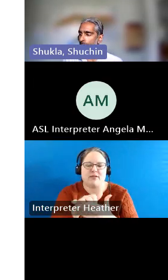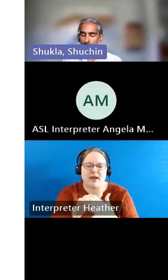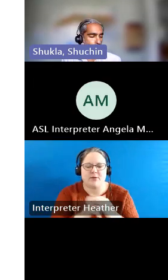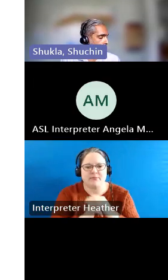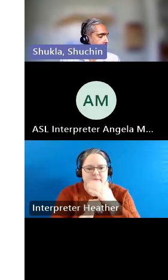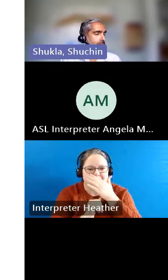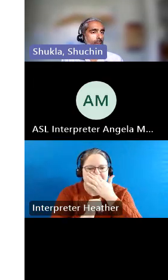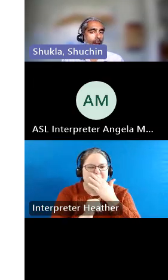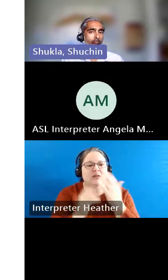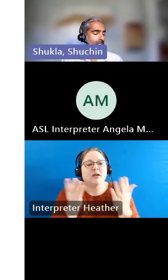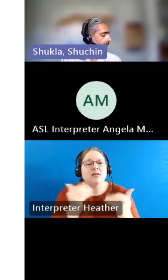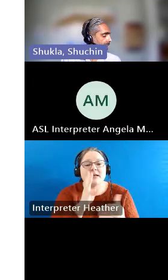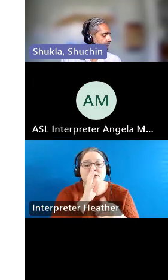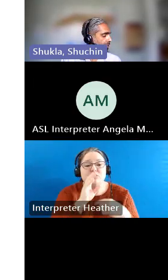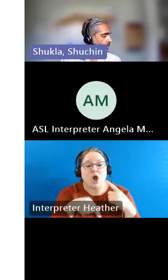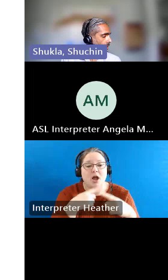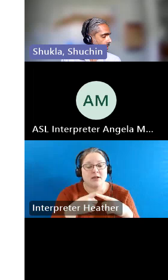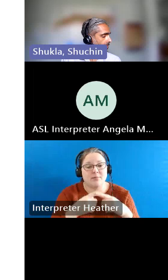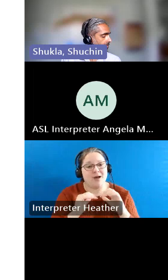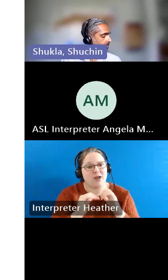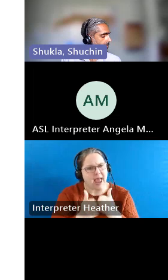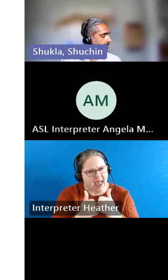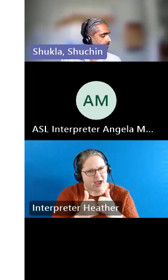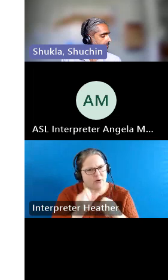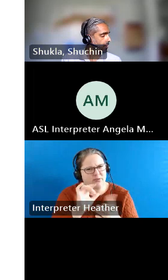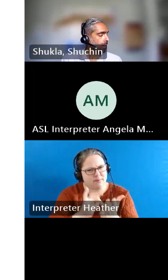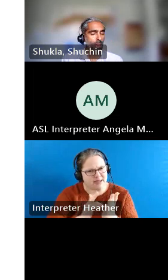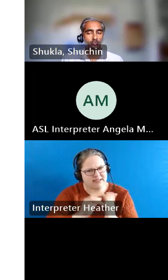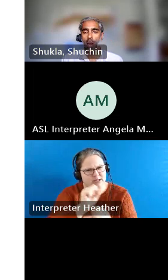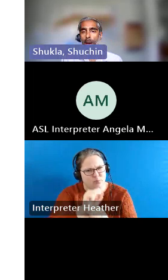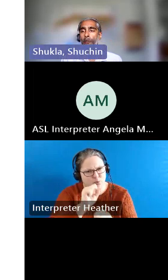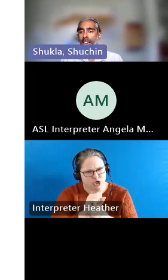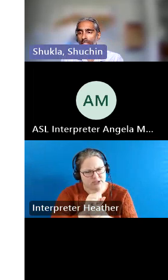So let's talk a bit about how these medications work.